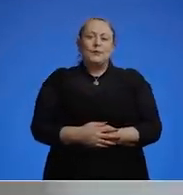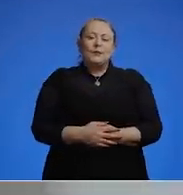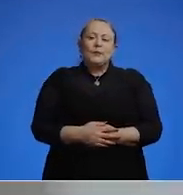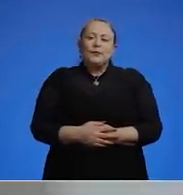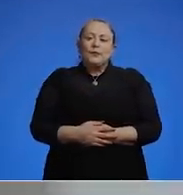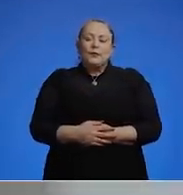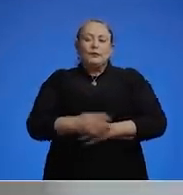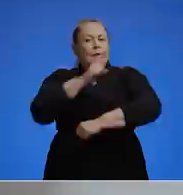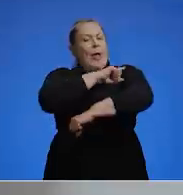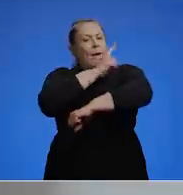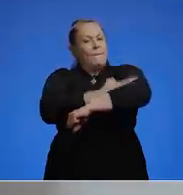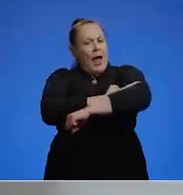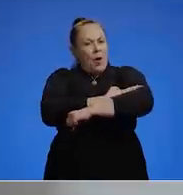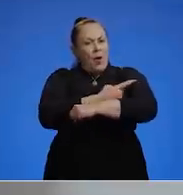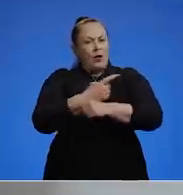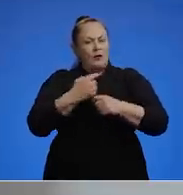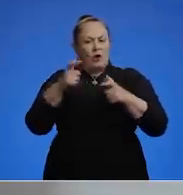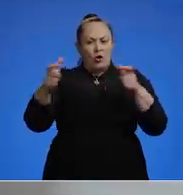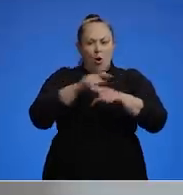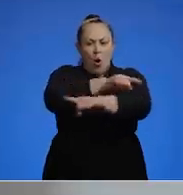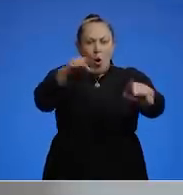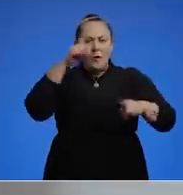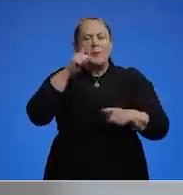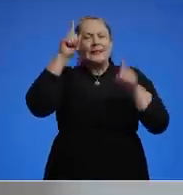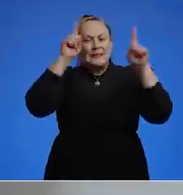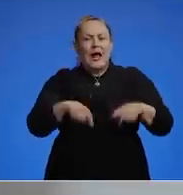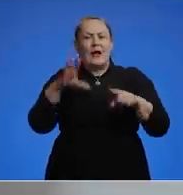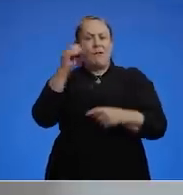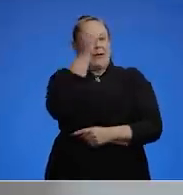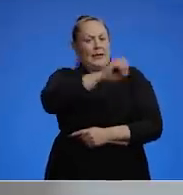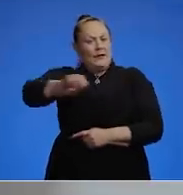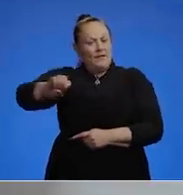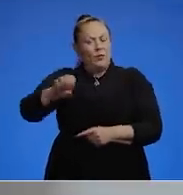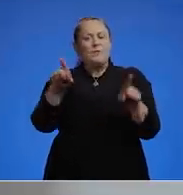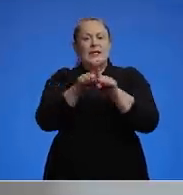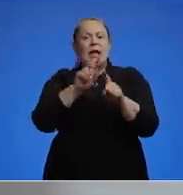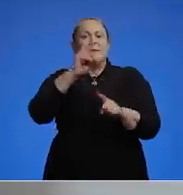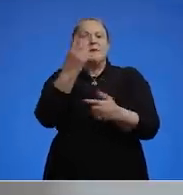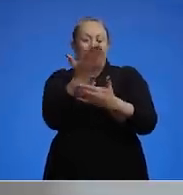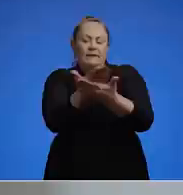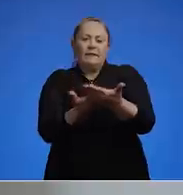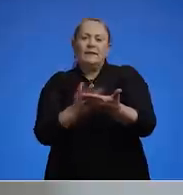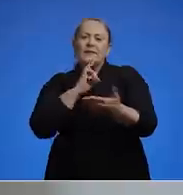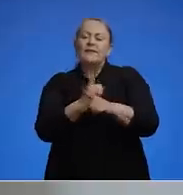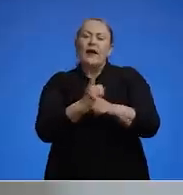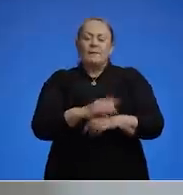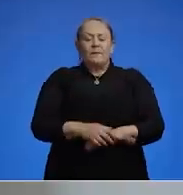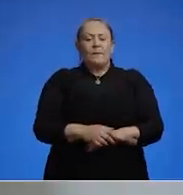The abuse of power is often at the heart of evil. As the second reading from the letter of St. James